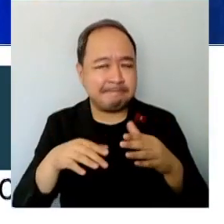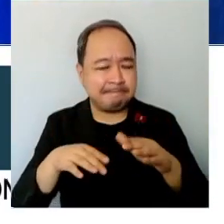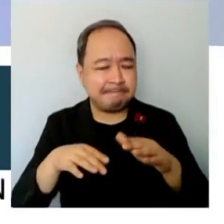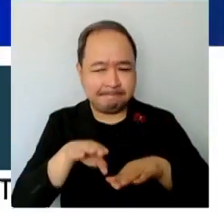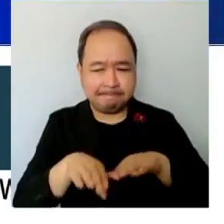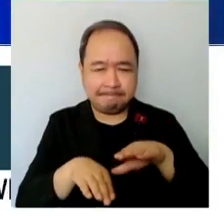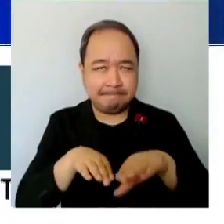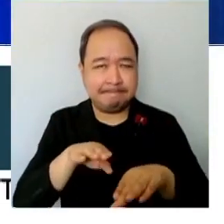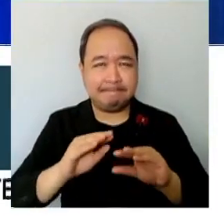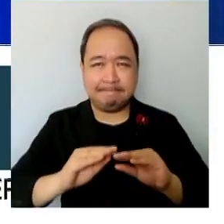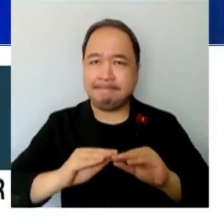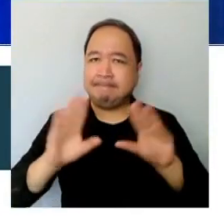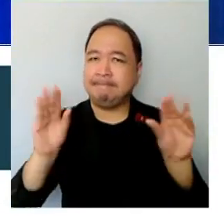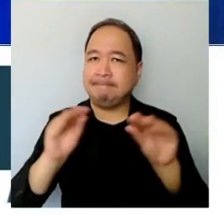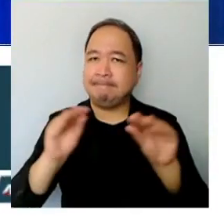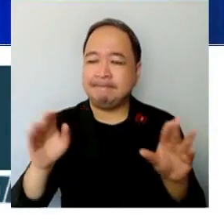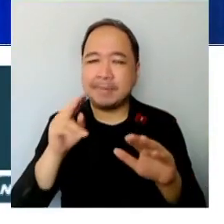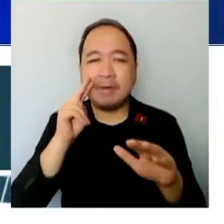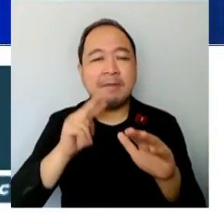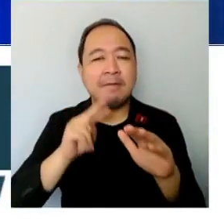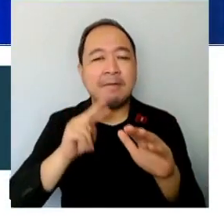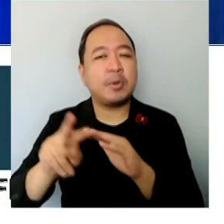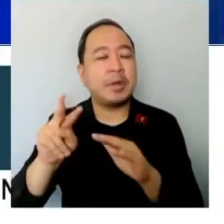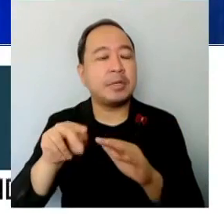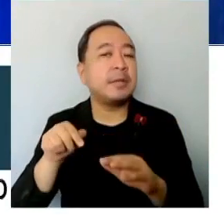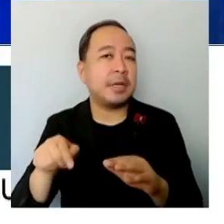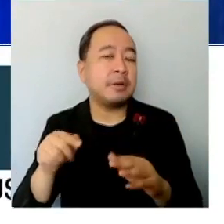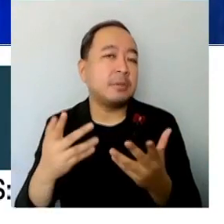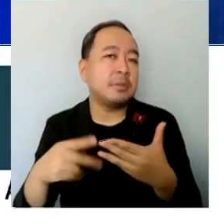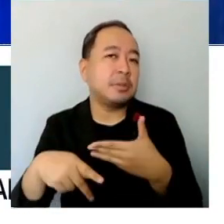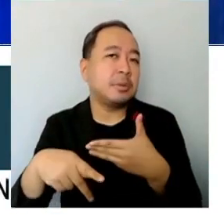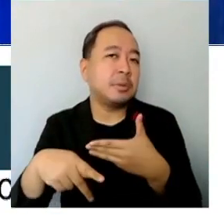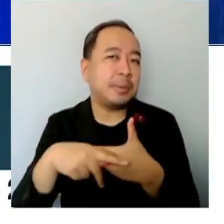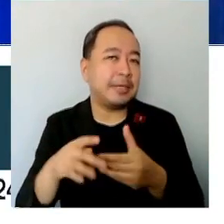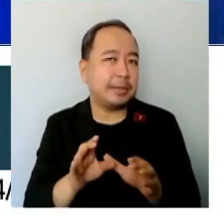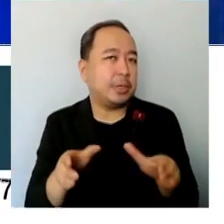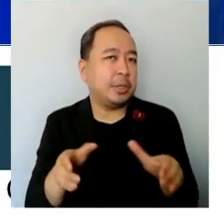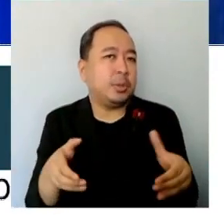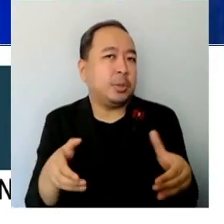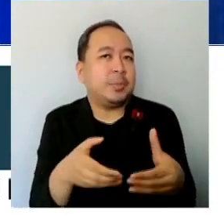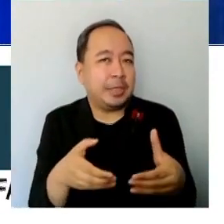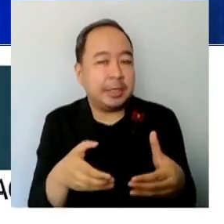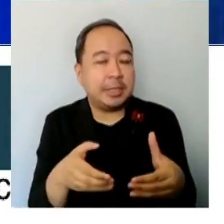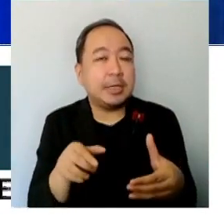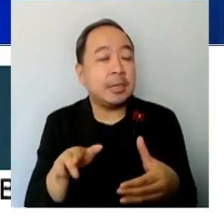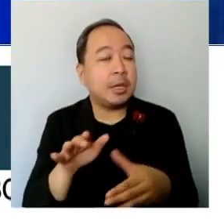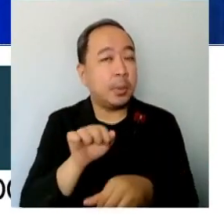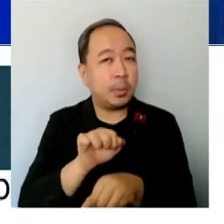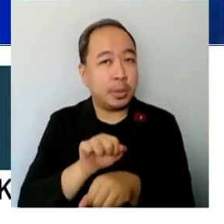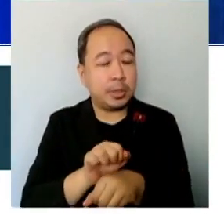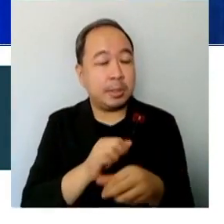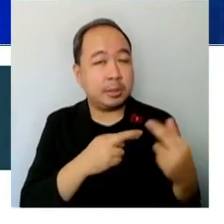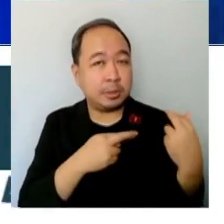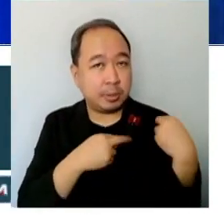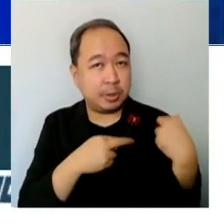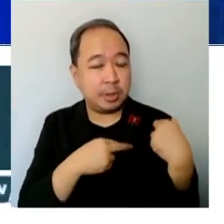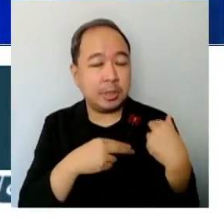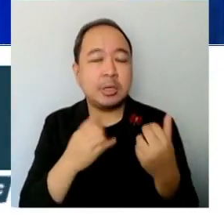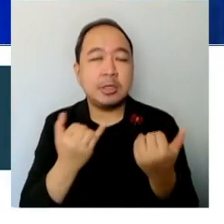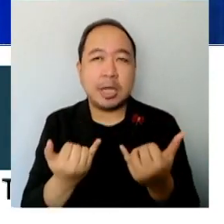science-based forecast. This will be a permanent committee. Ang trabaho nito ay yun nga, to come up